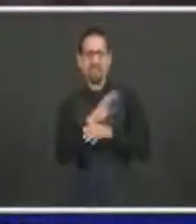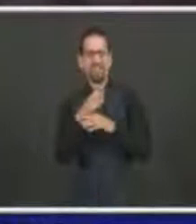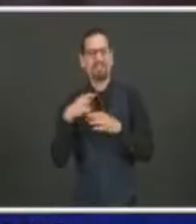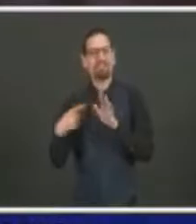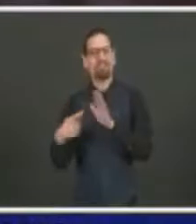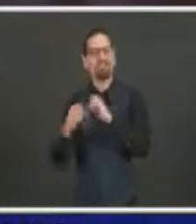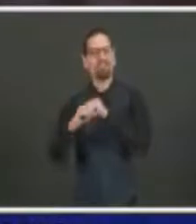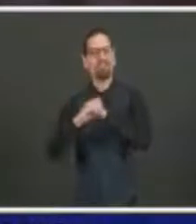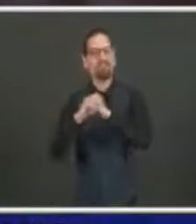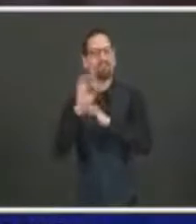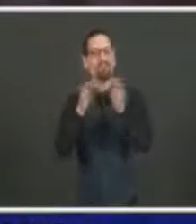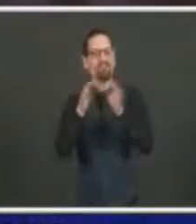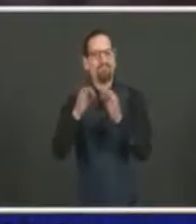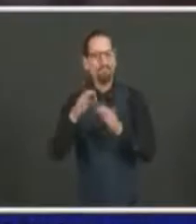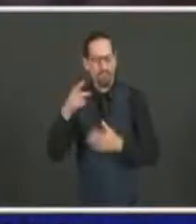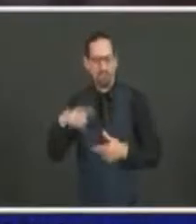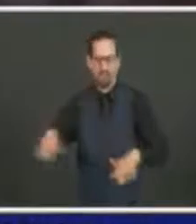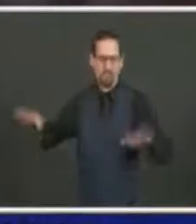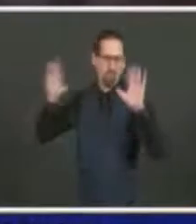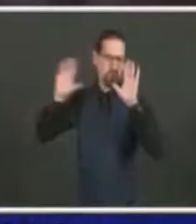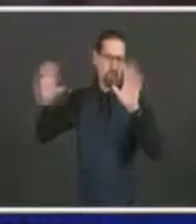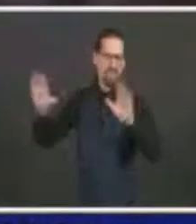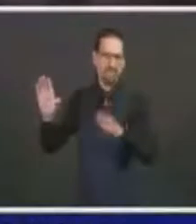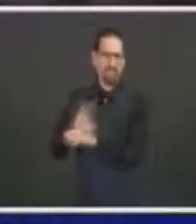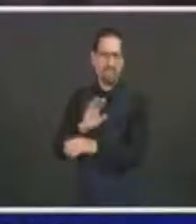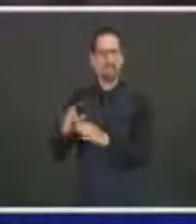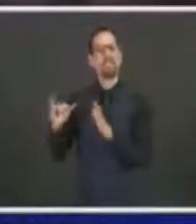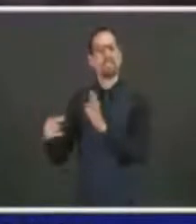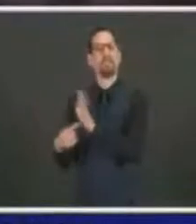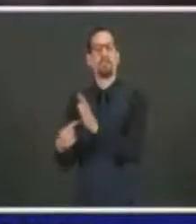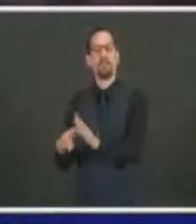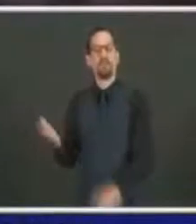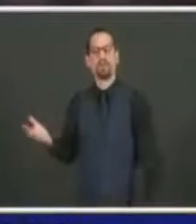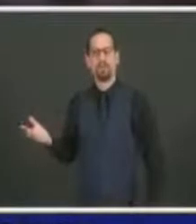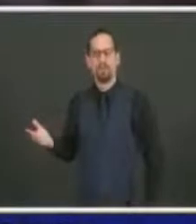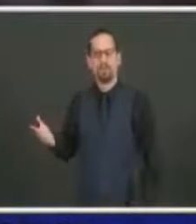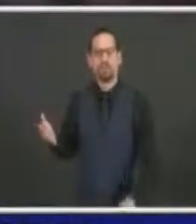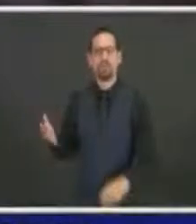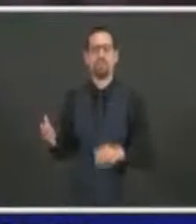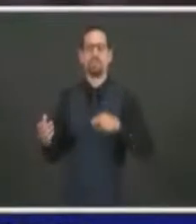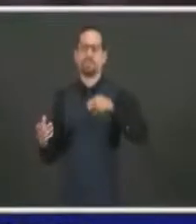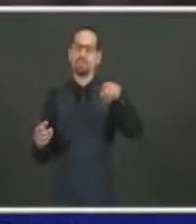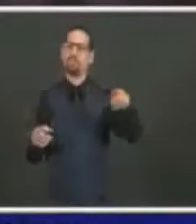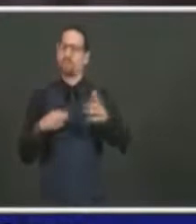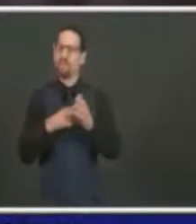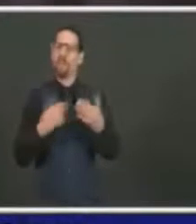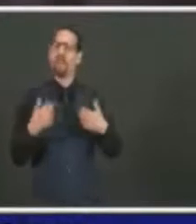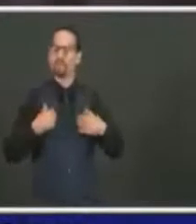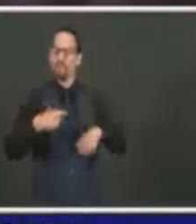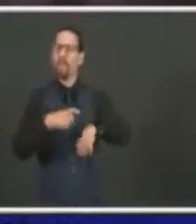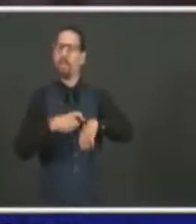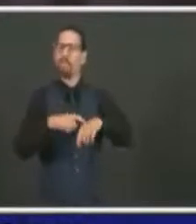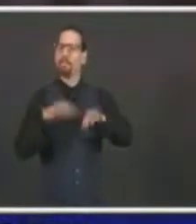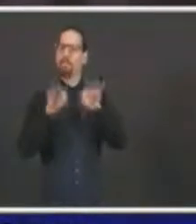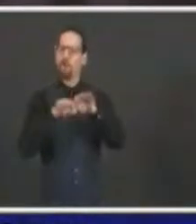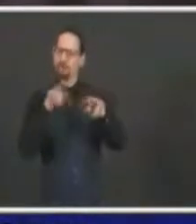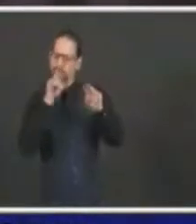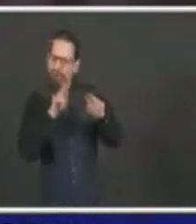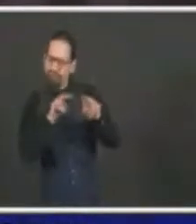Now that now we're entering phase 3, people have had a couple of months to figure this out. Now I think it's time